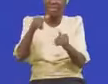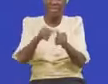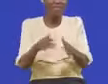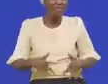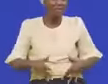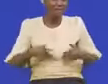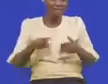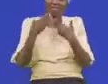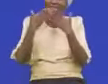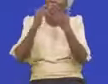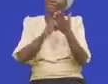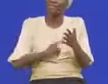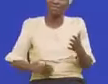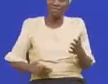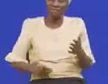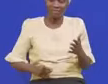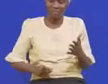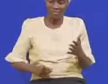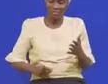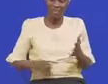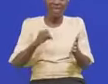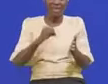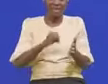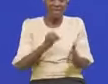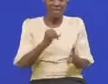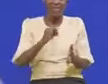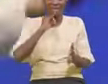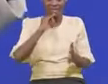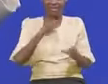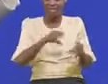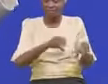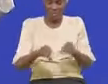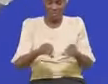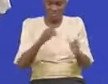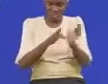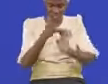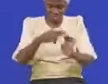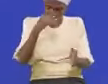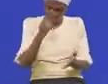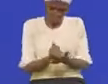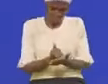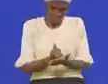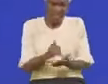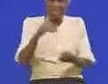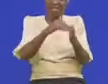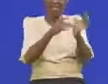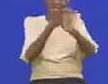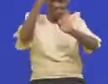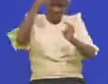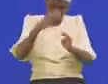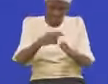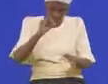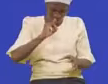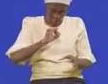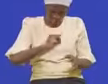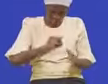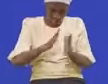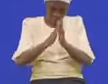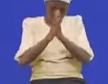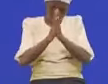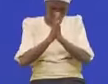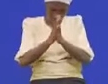lagbesiagbeme. Apoto akpona o. It's done. Eva man. In Jesus' name, I pray. Hey, Jesus,